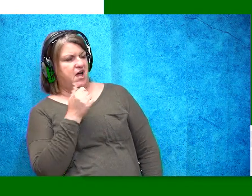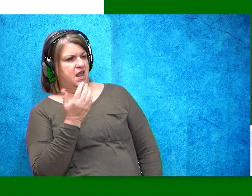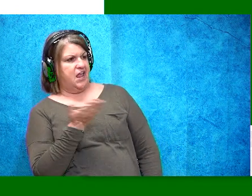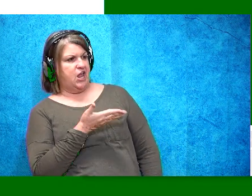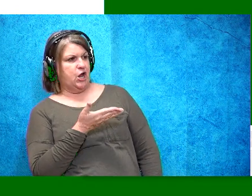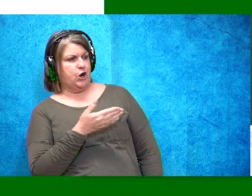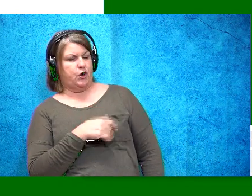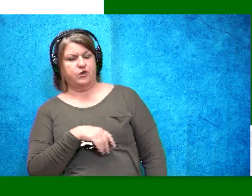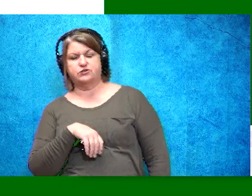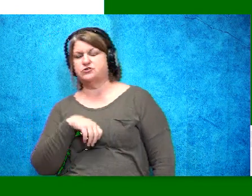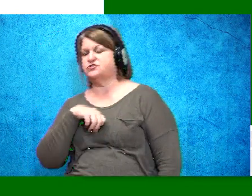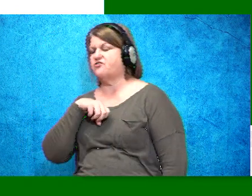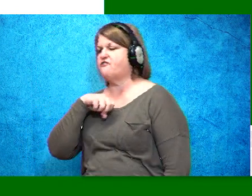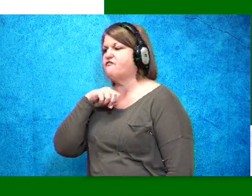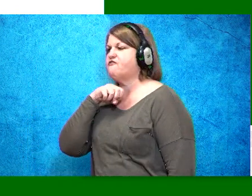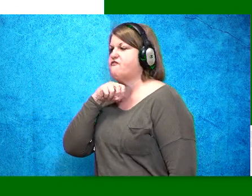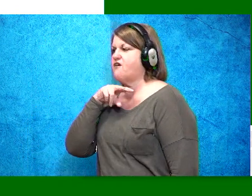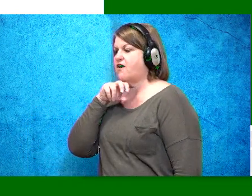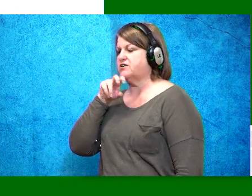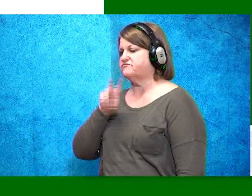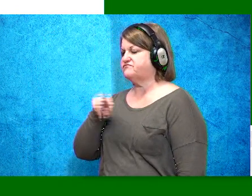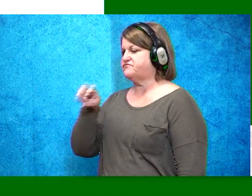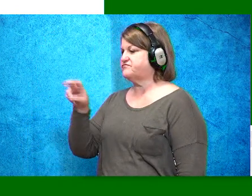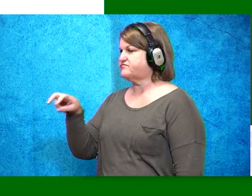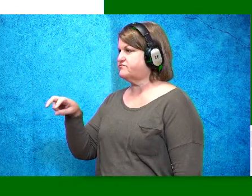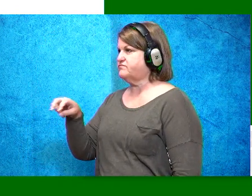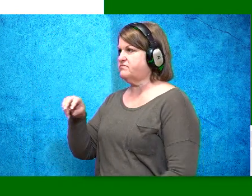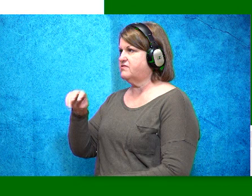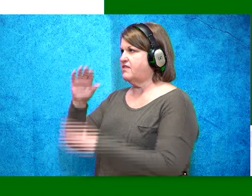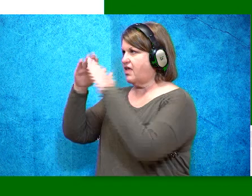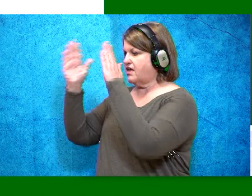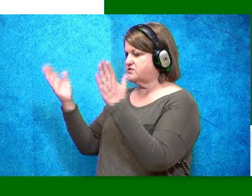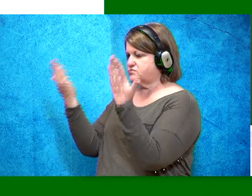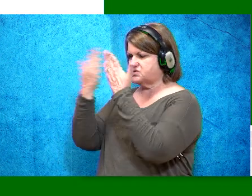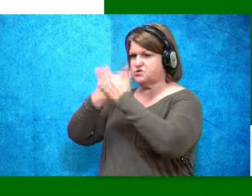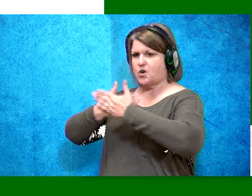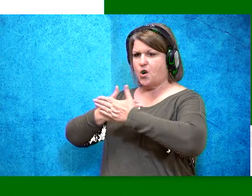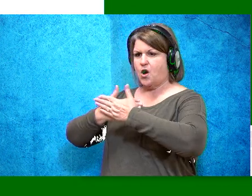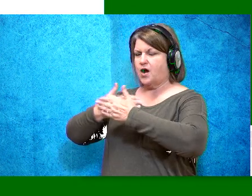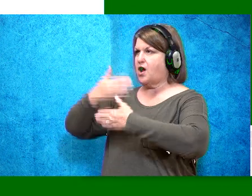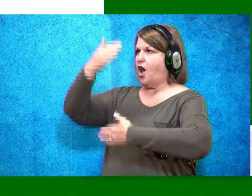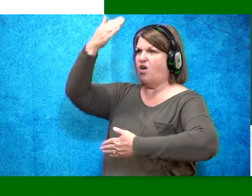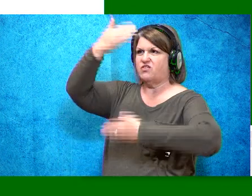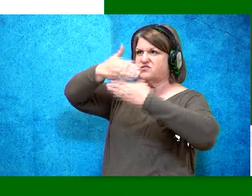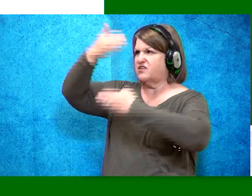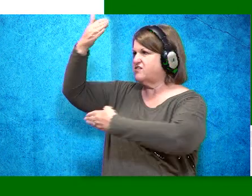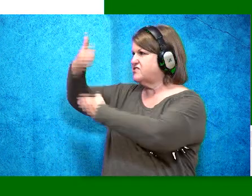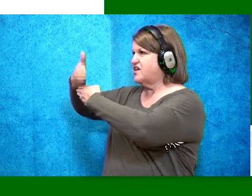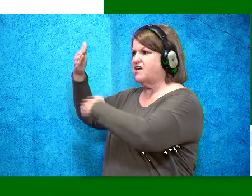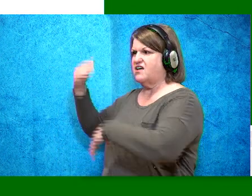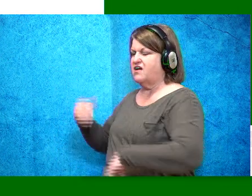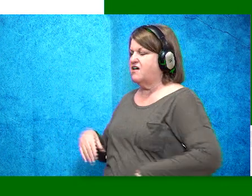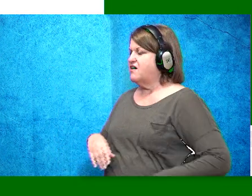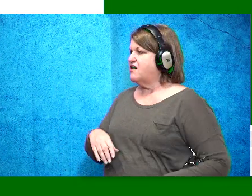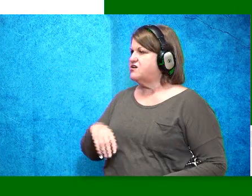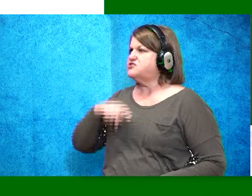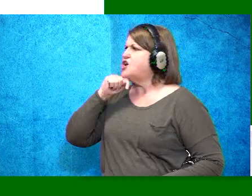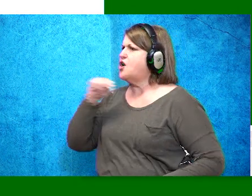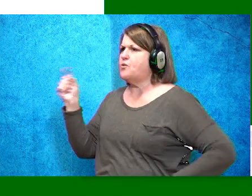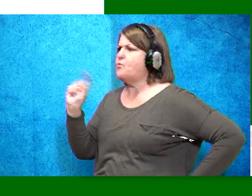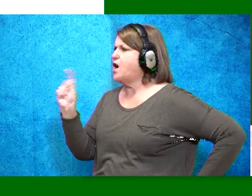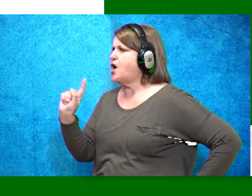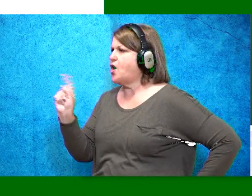walked into the house. It was dark. All the shutters were closed. Toad, where are you? Called Frog.